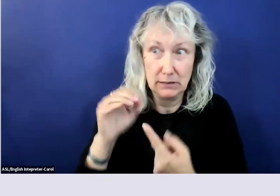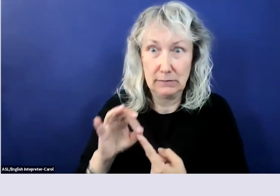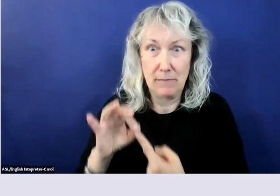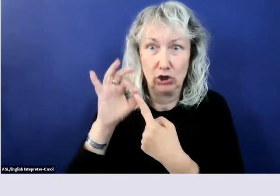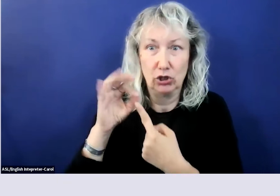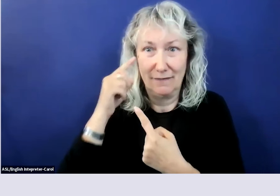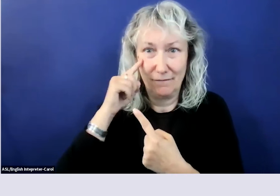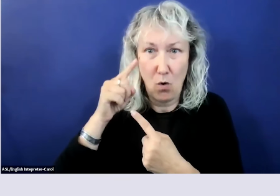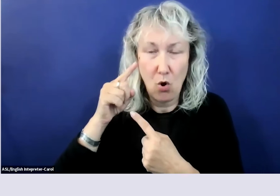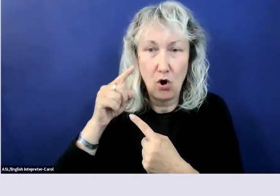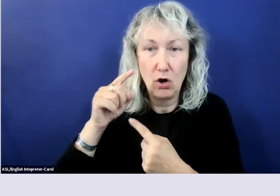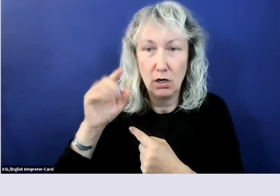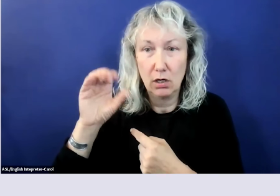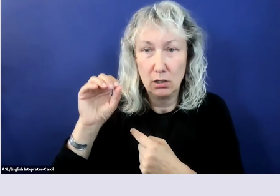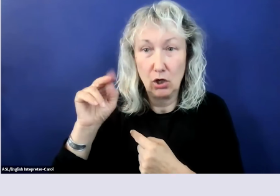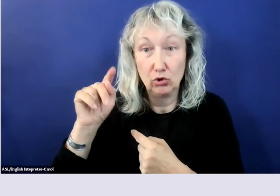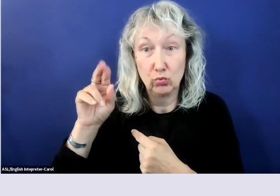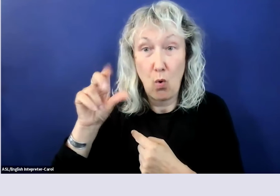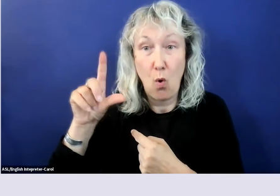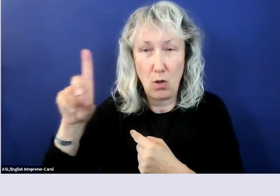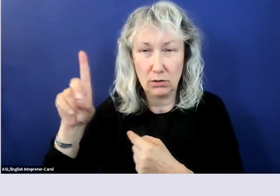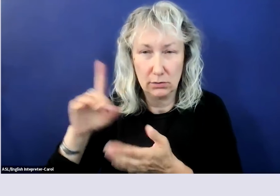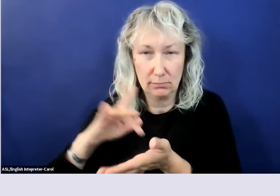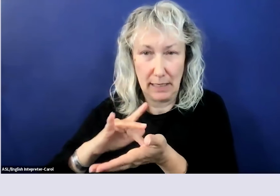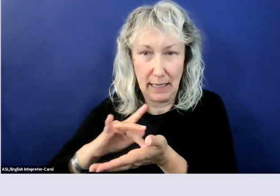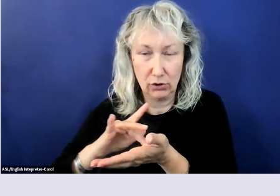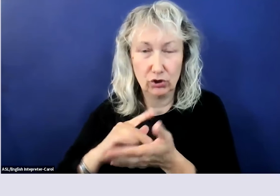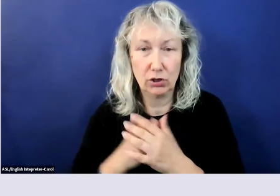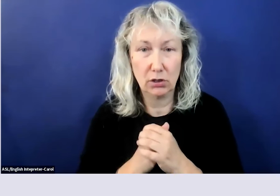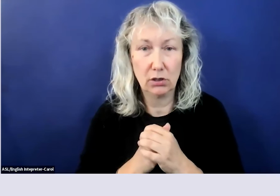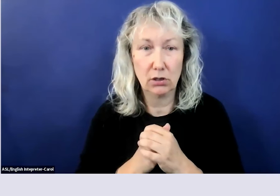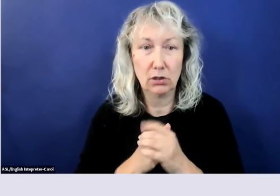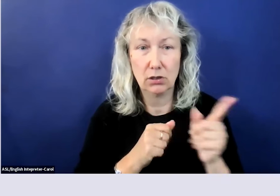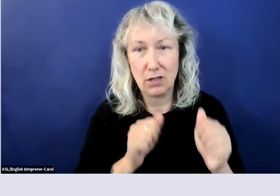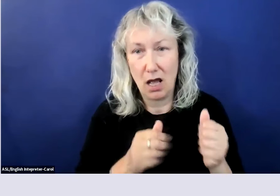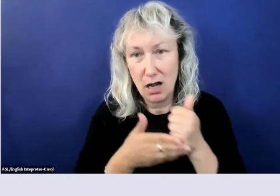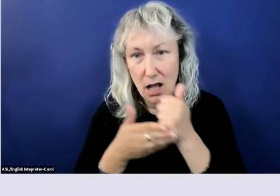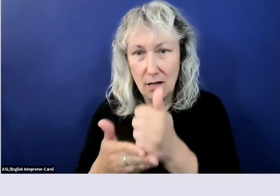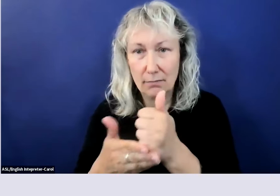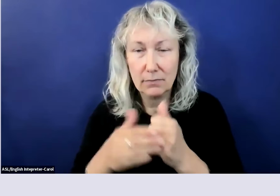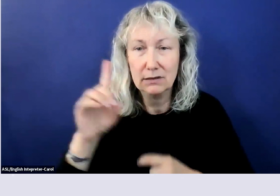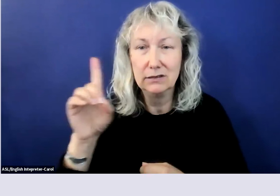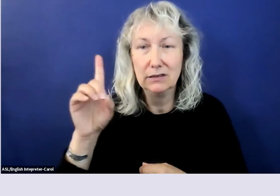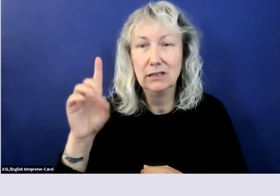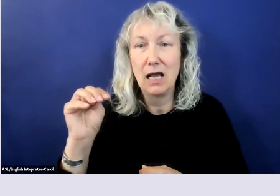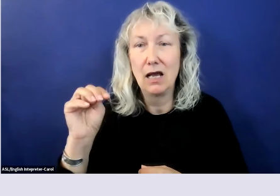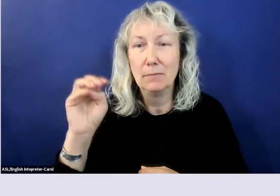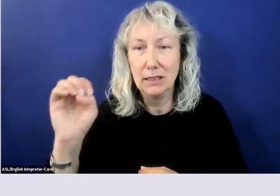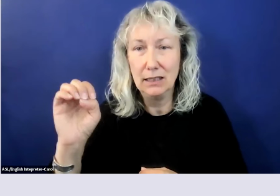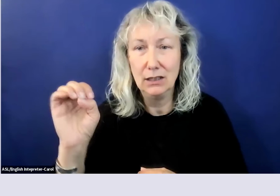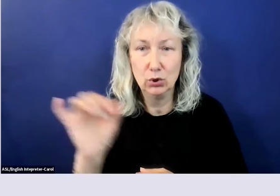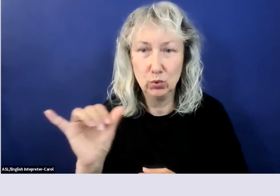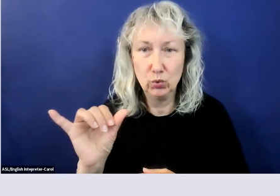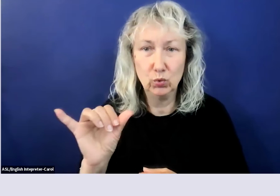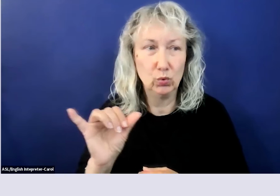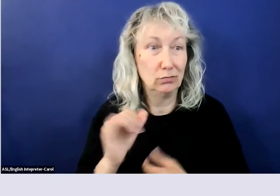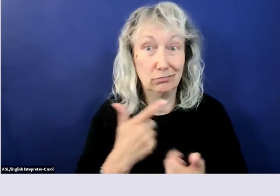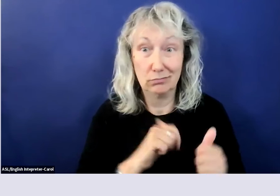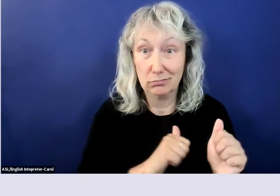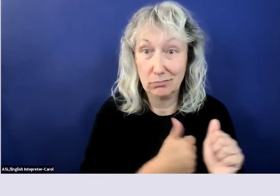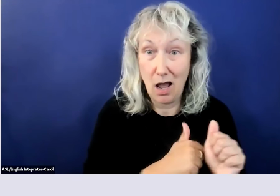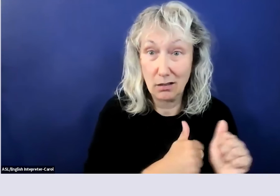substances. And they may be able to help secure additional durable medical equipment like backup